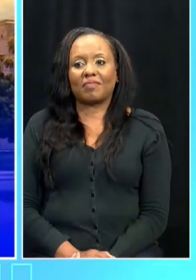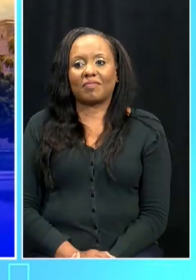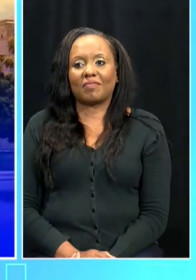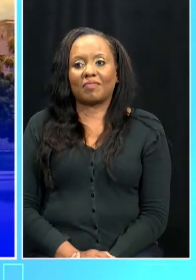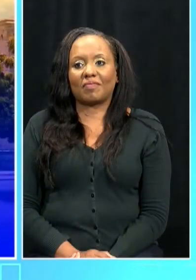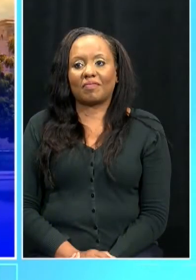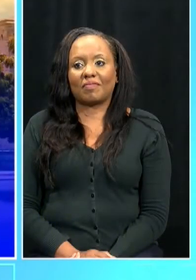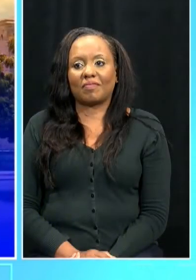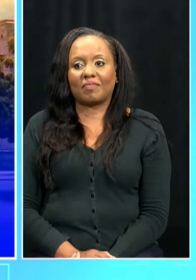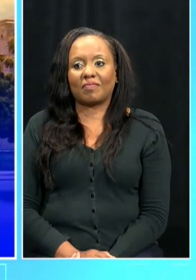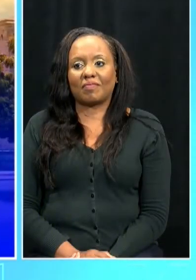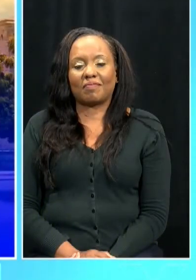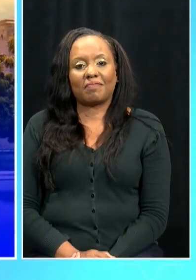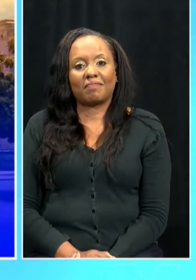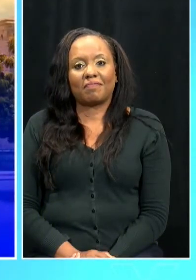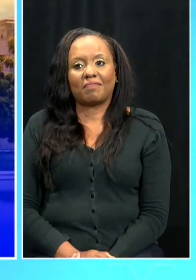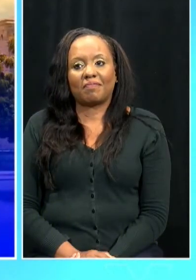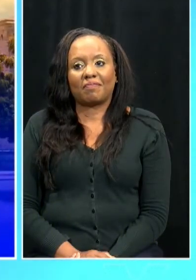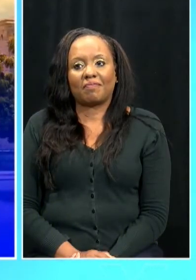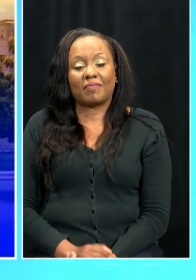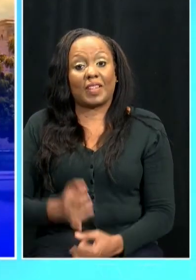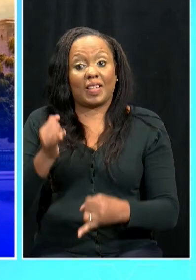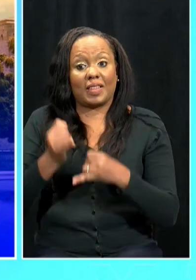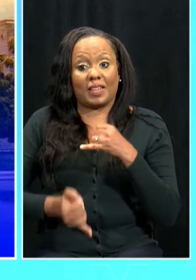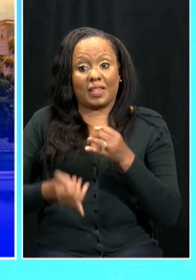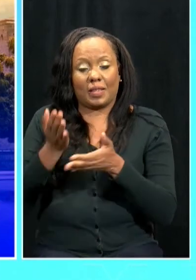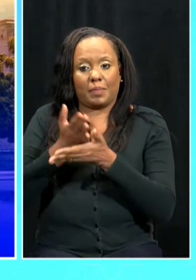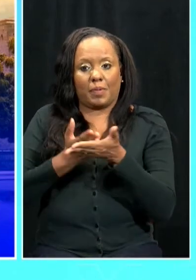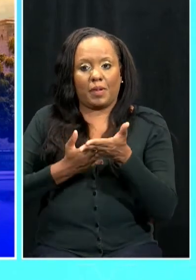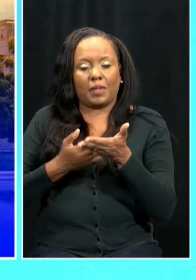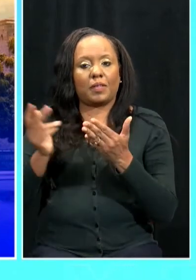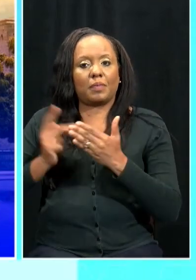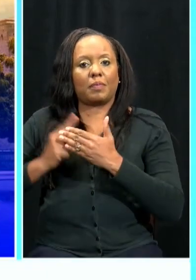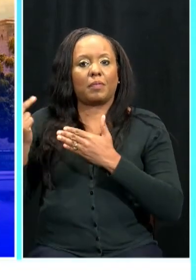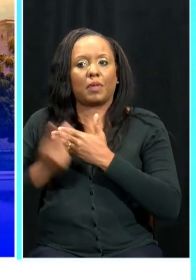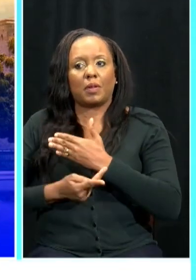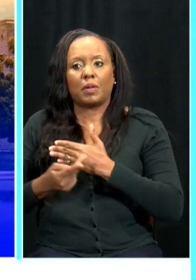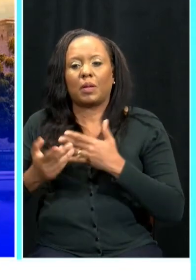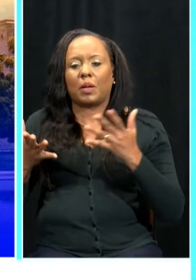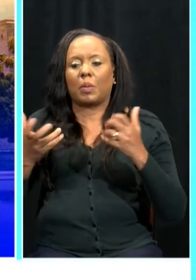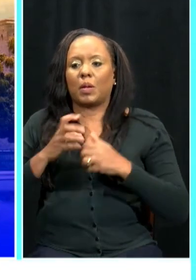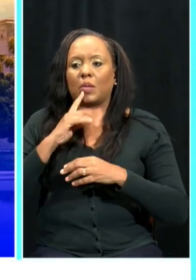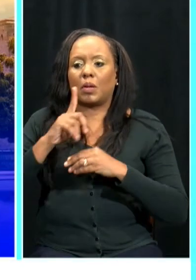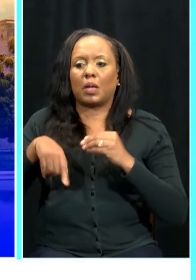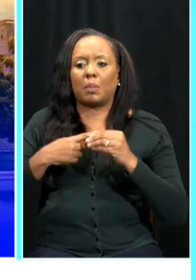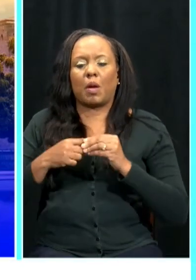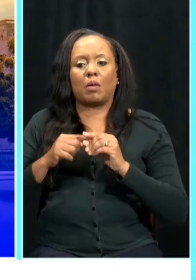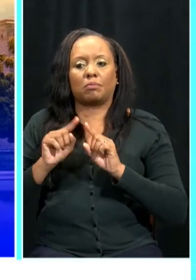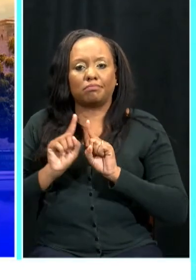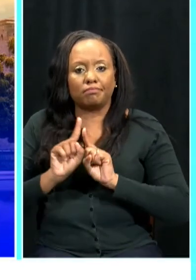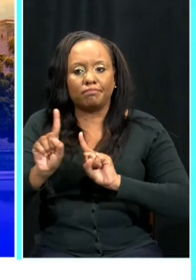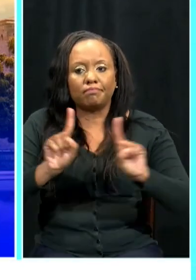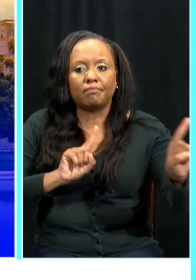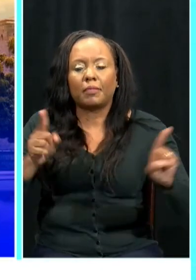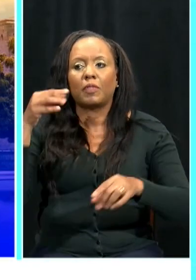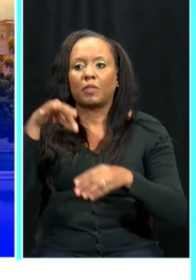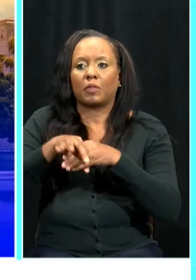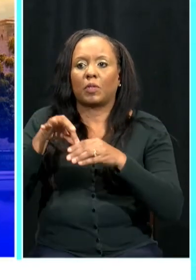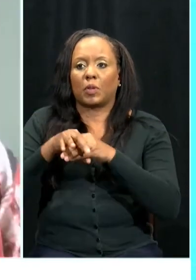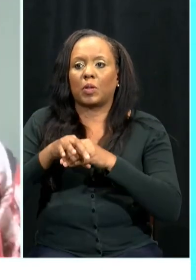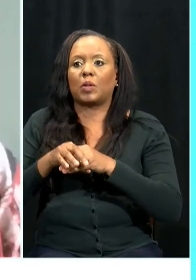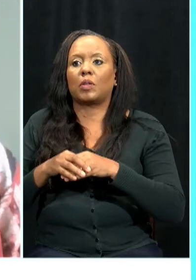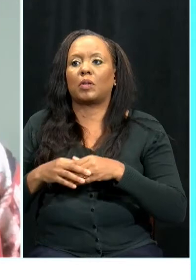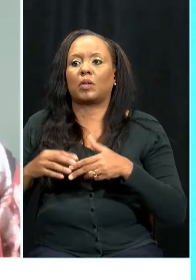And in the last segment of the X-Trail, we are looking at getting out the vote. And I want to go to Ambassador Comissiong briefly, and then